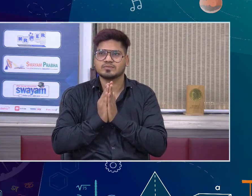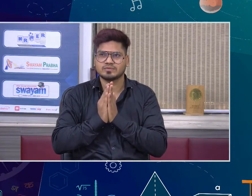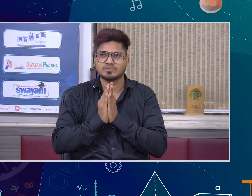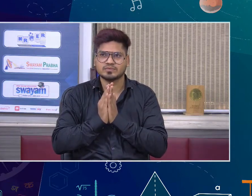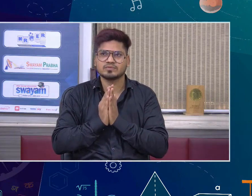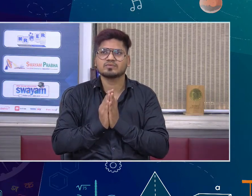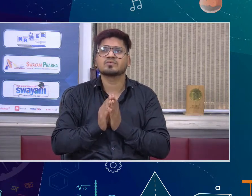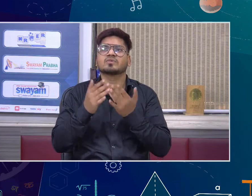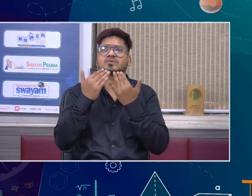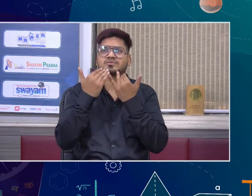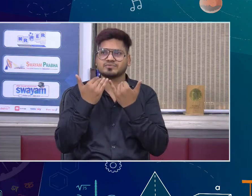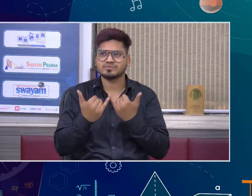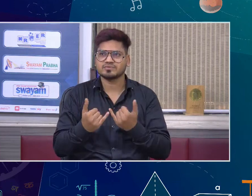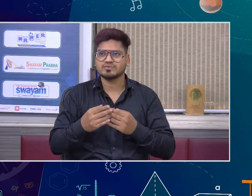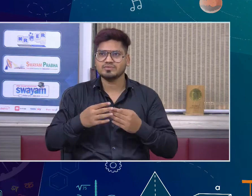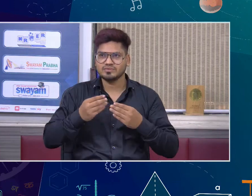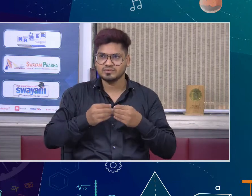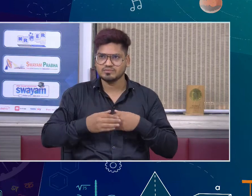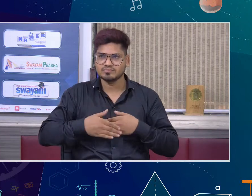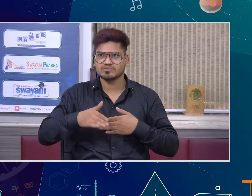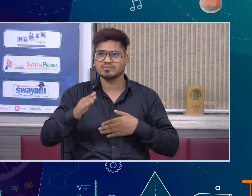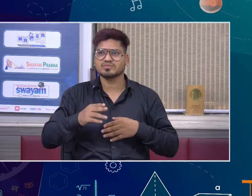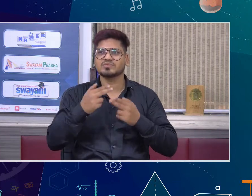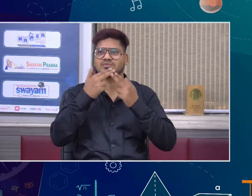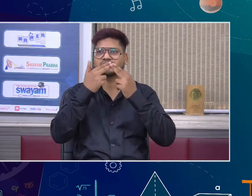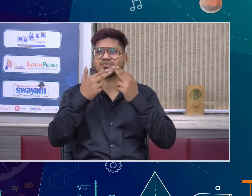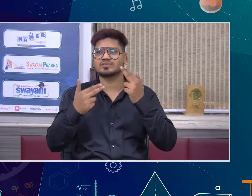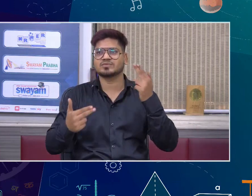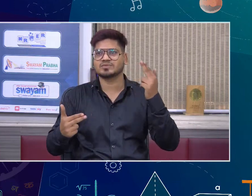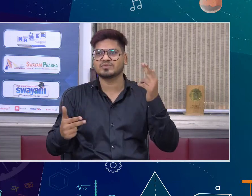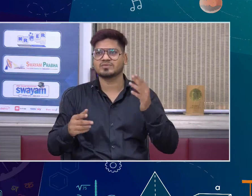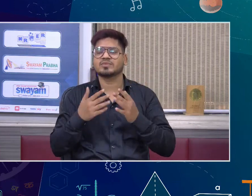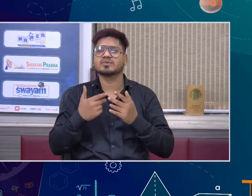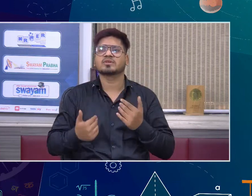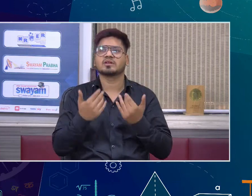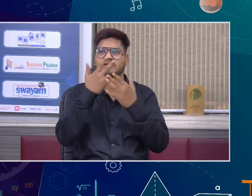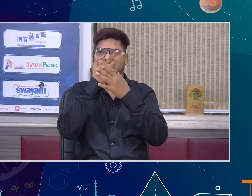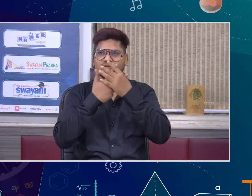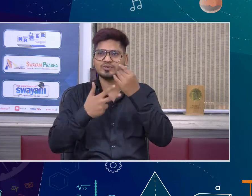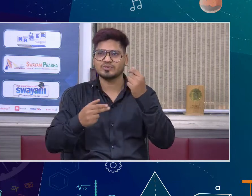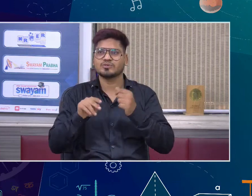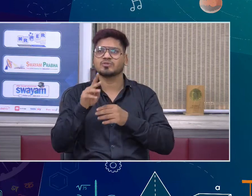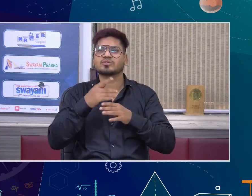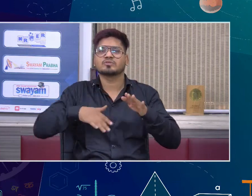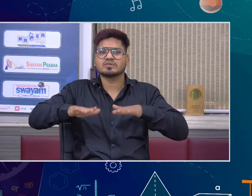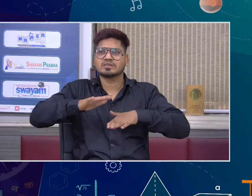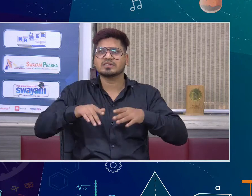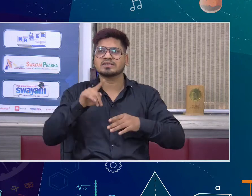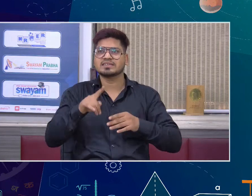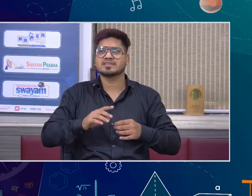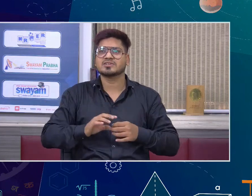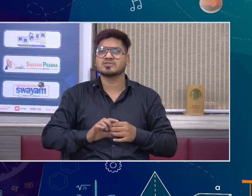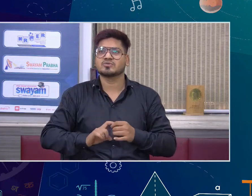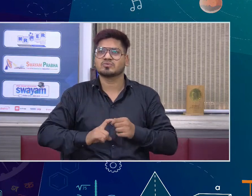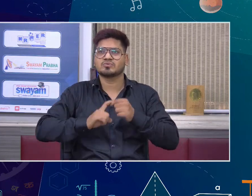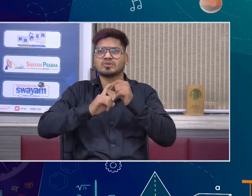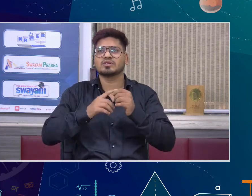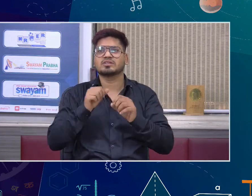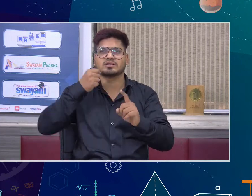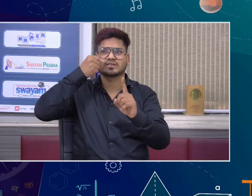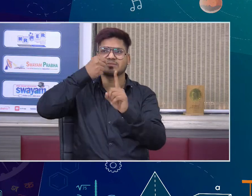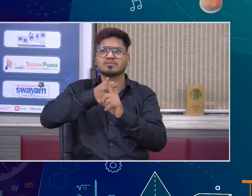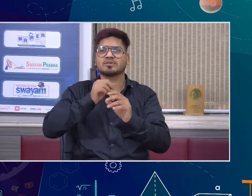Okay, and let's go further. You were talking about the inclusive setup, and you said that it has badly